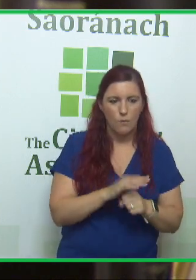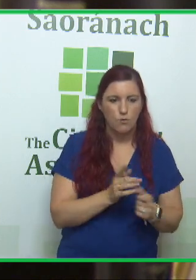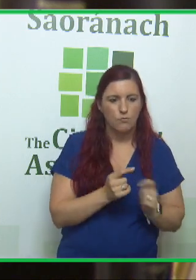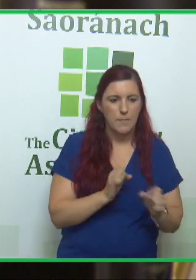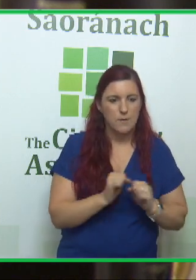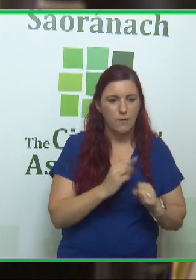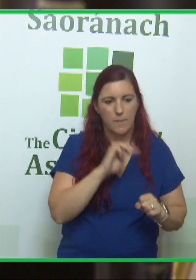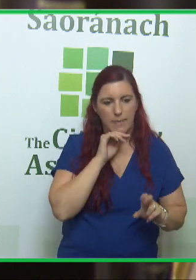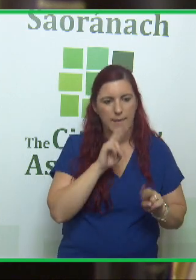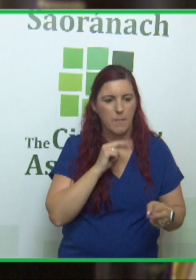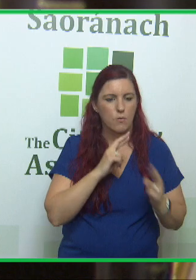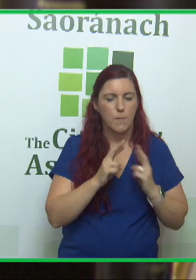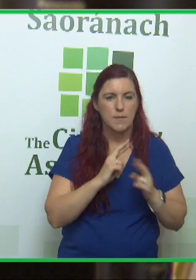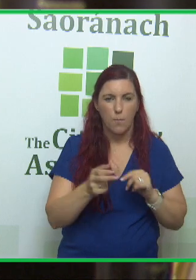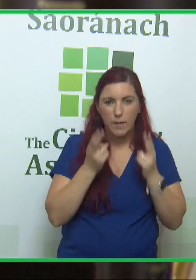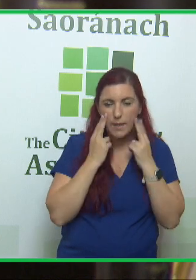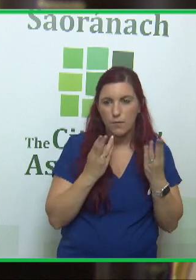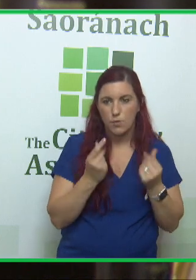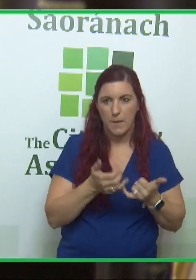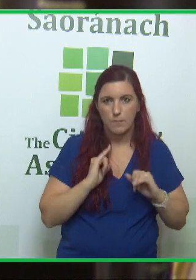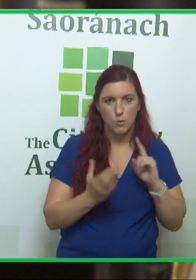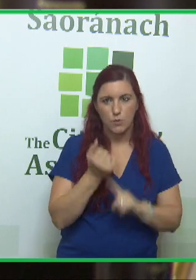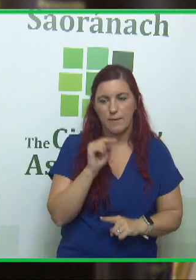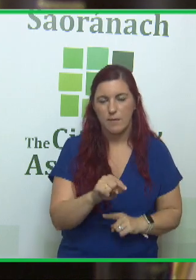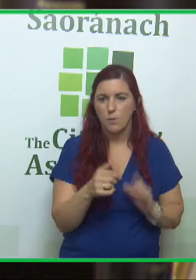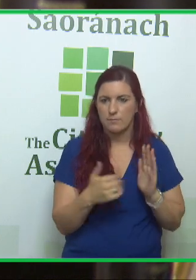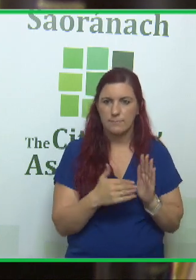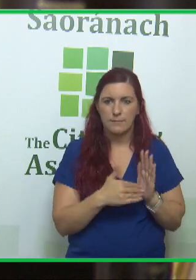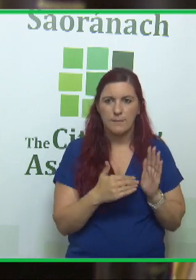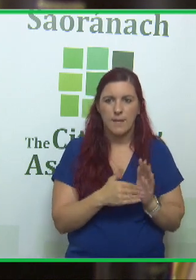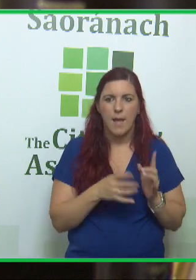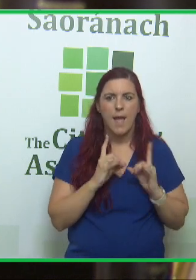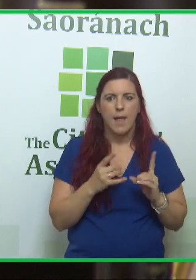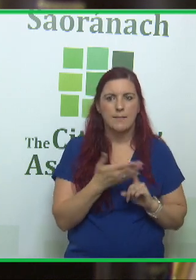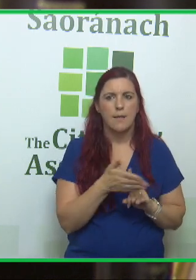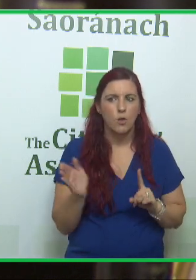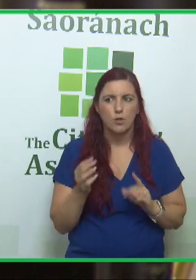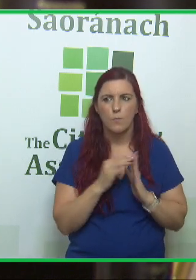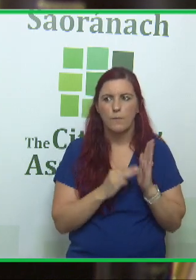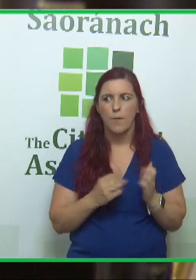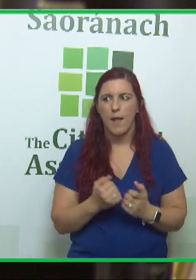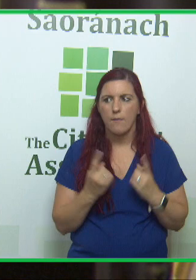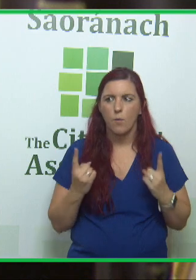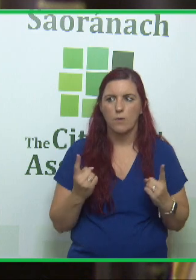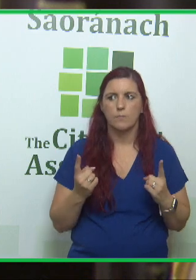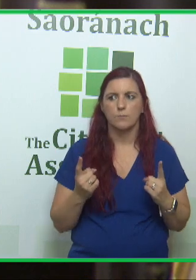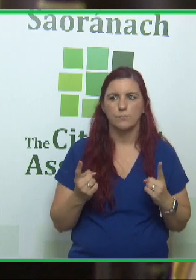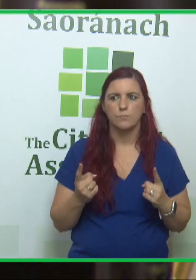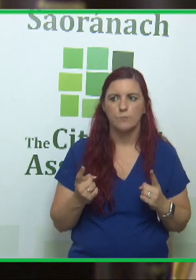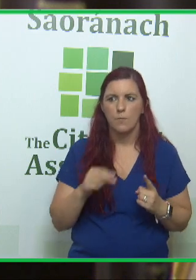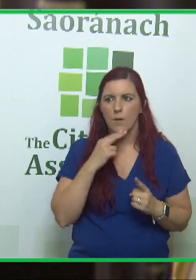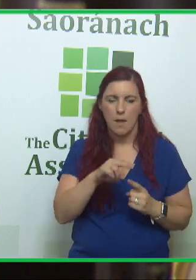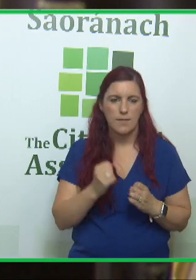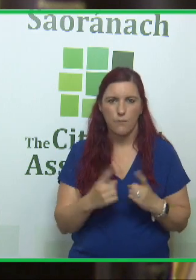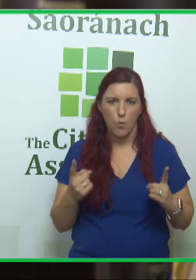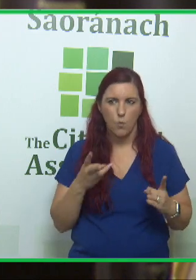can be responsive, and we need resources to be able to do that. So absolutely the health diversion programme is for everybody who's caught in possession of drugs. Not everybody will